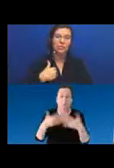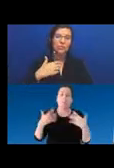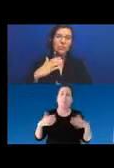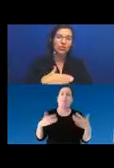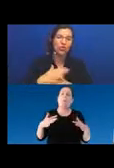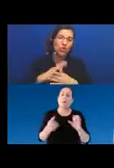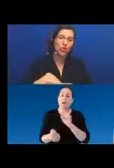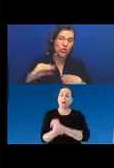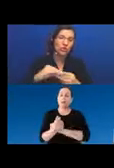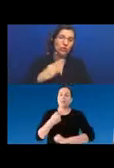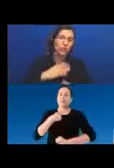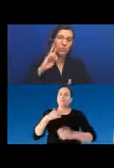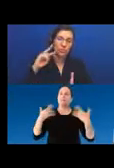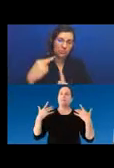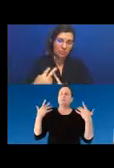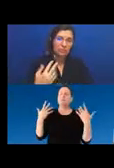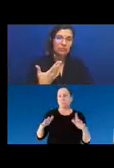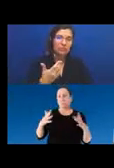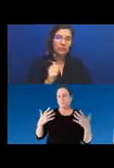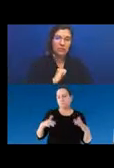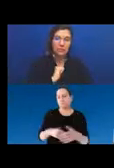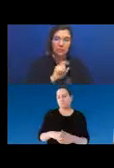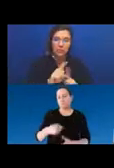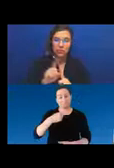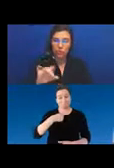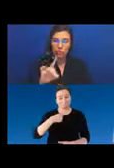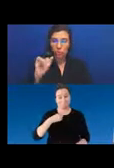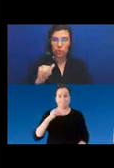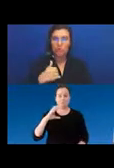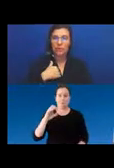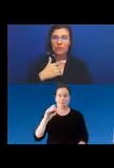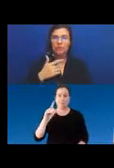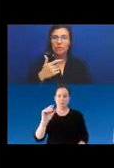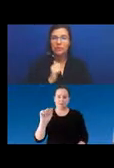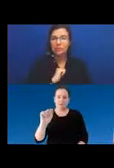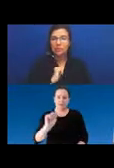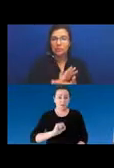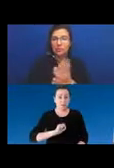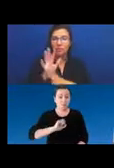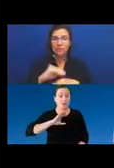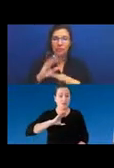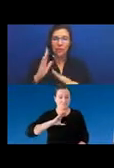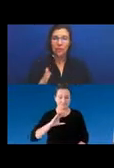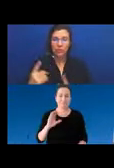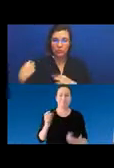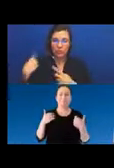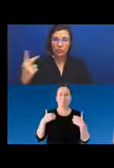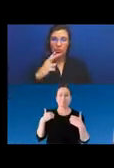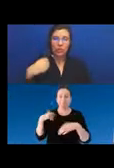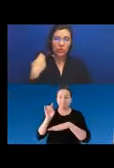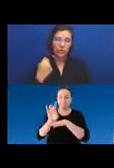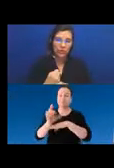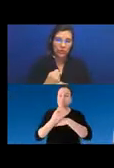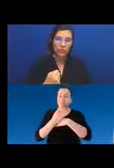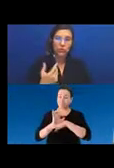perspective, myself as a CODA, myself, I became a counselor for the last 30 years because I wanted